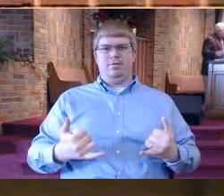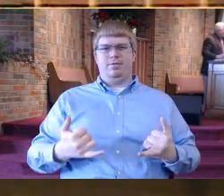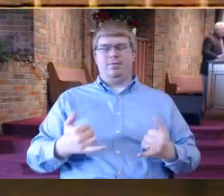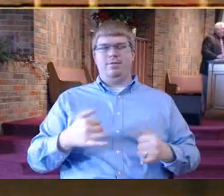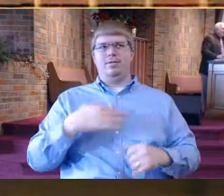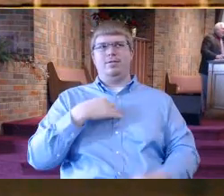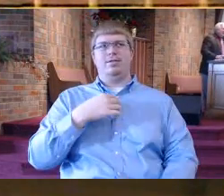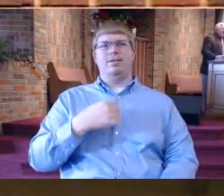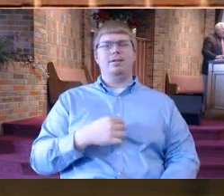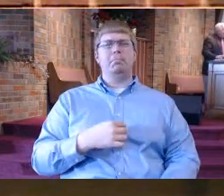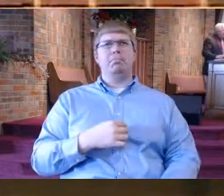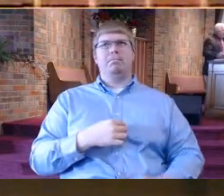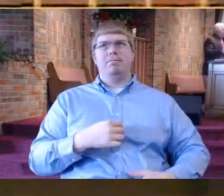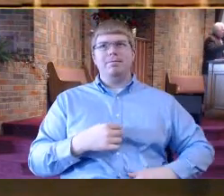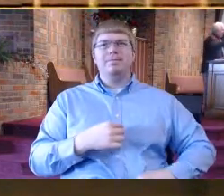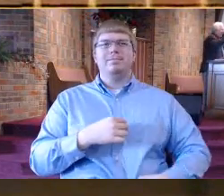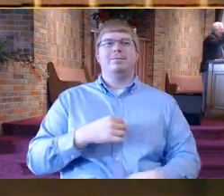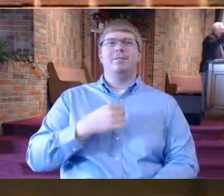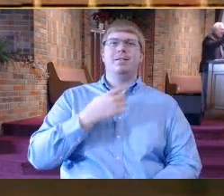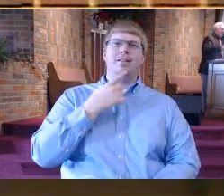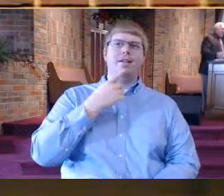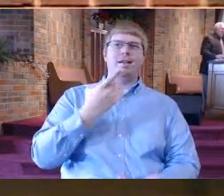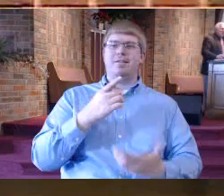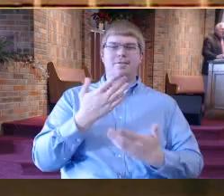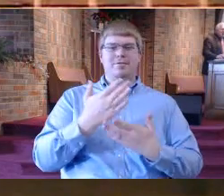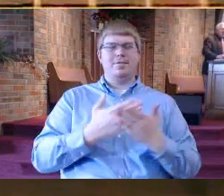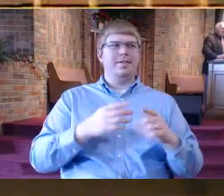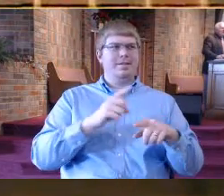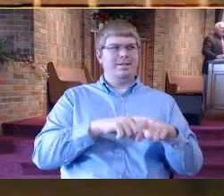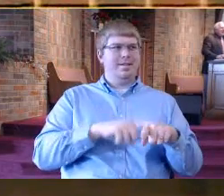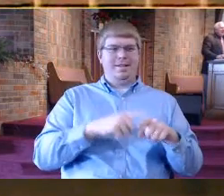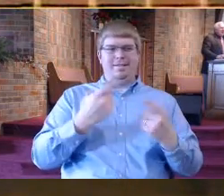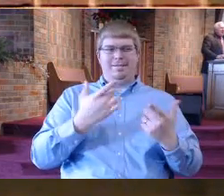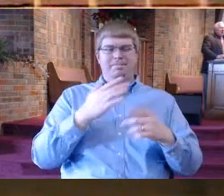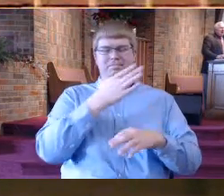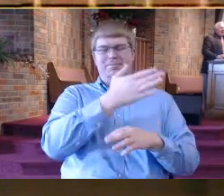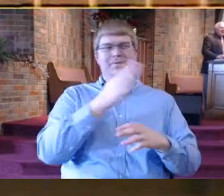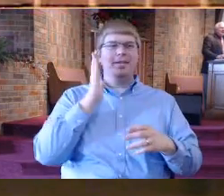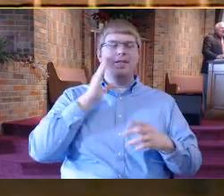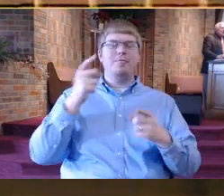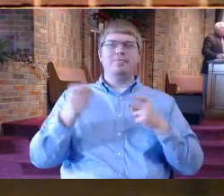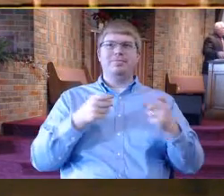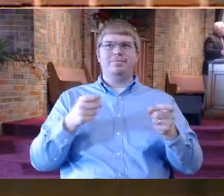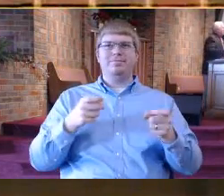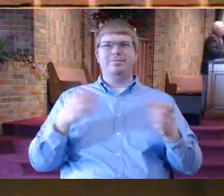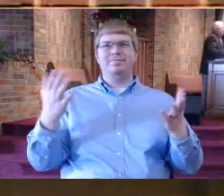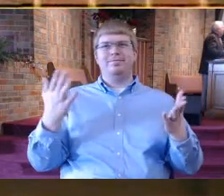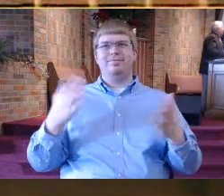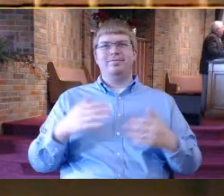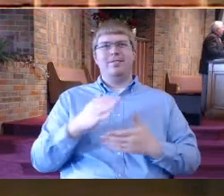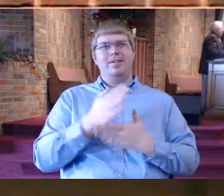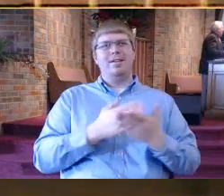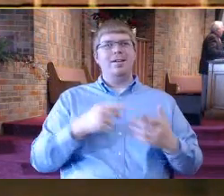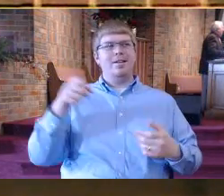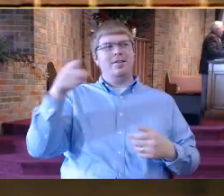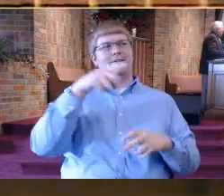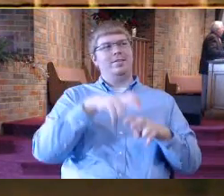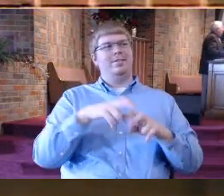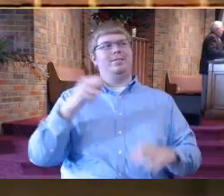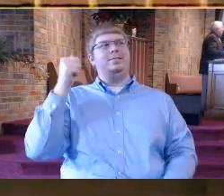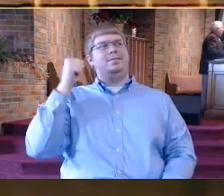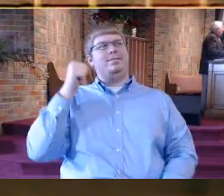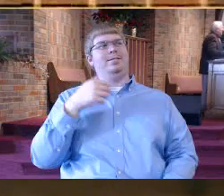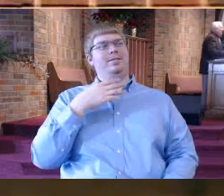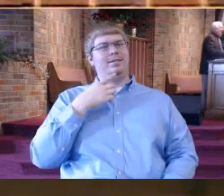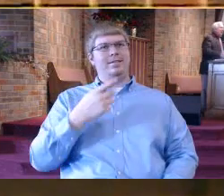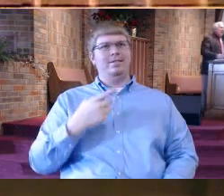horizontal." And for the whatever period of time, they're in control. Well, some of you are sitting in the back right now and you're